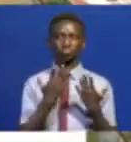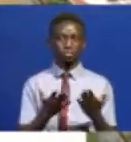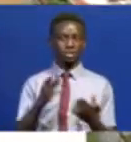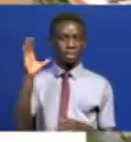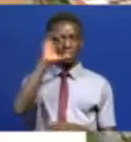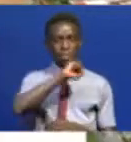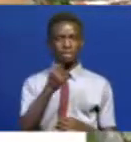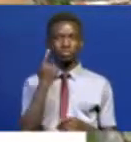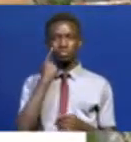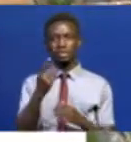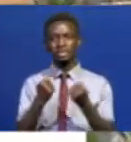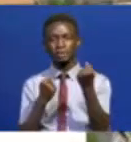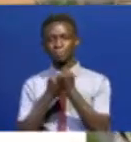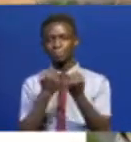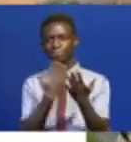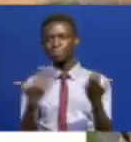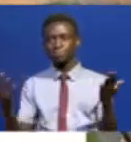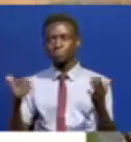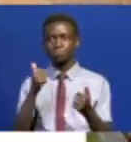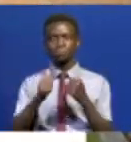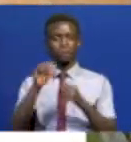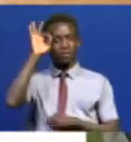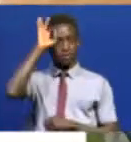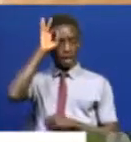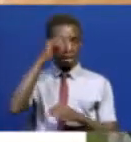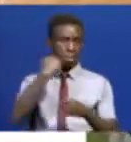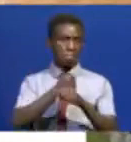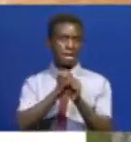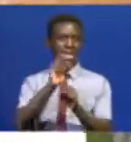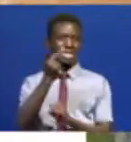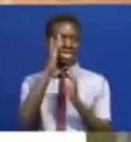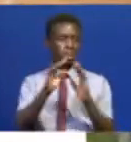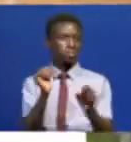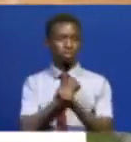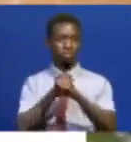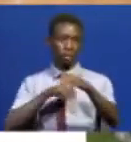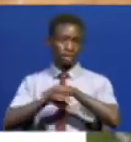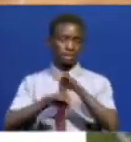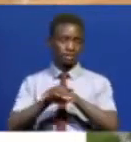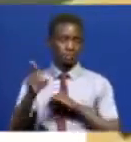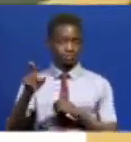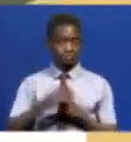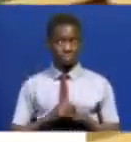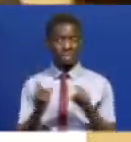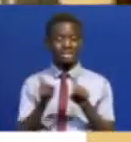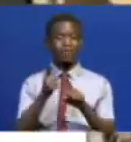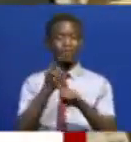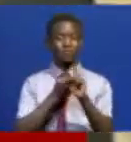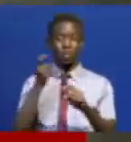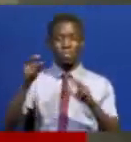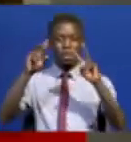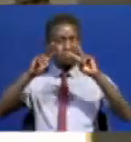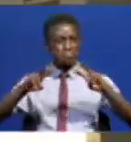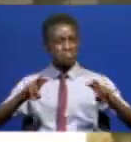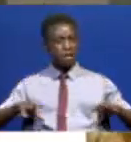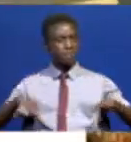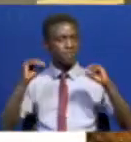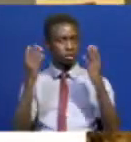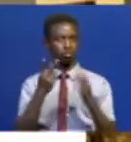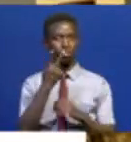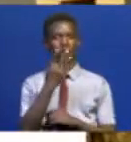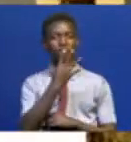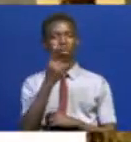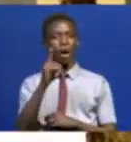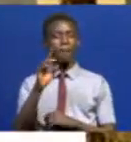as other factors that hinder Kenyans from accessing housing finance. From the survey's sample, 41% of the